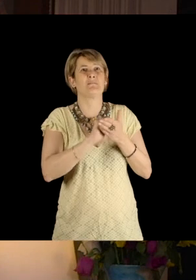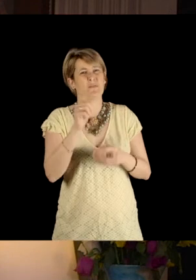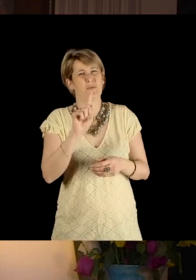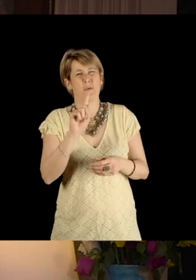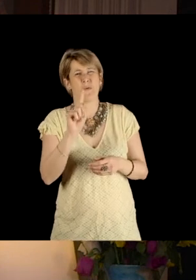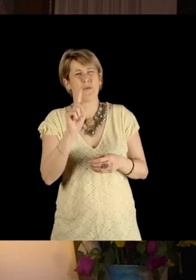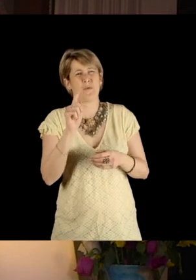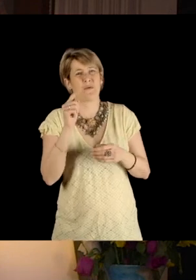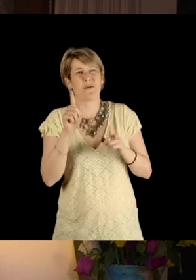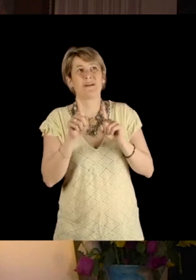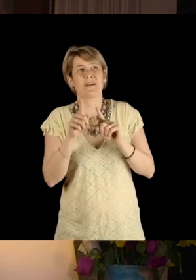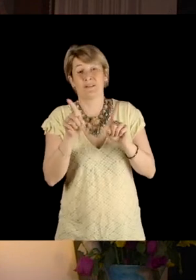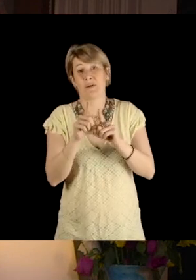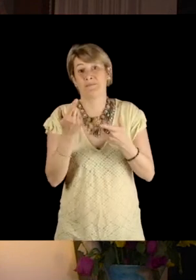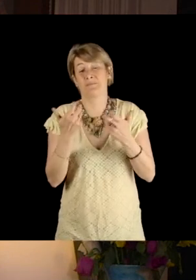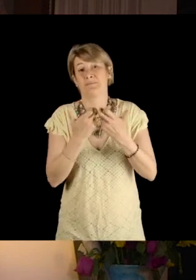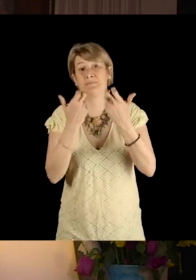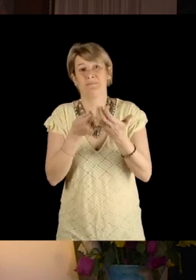Let's write our observations.